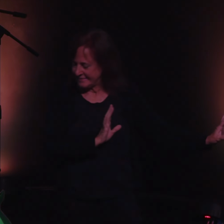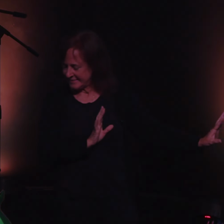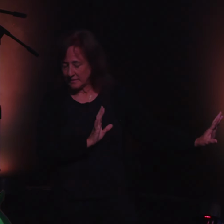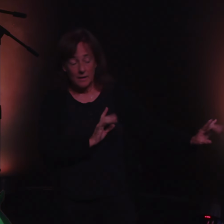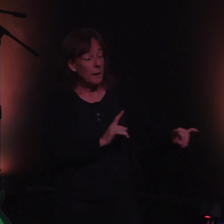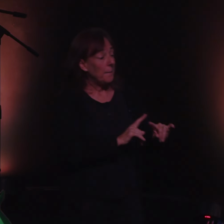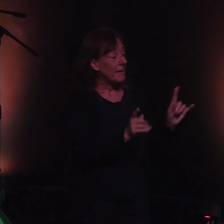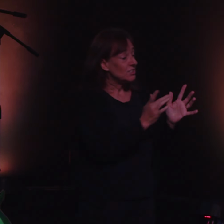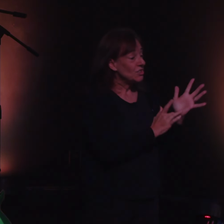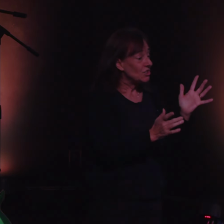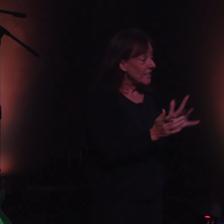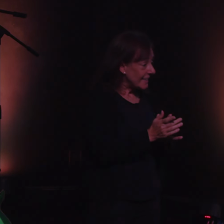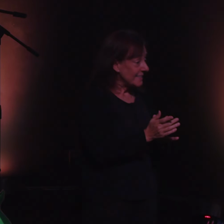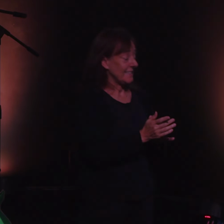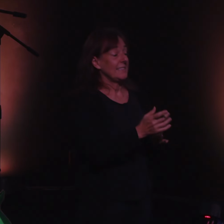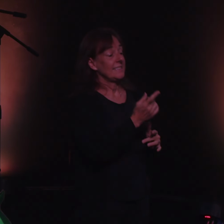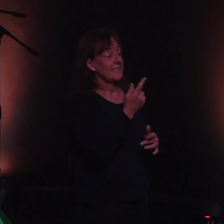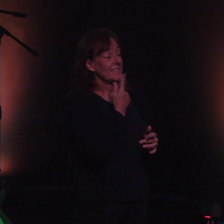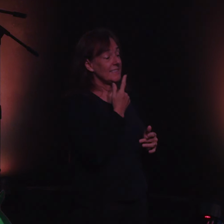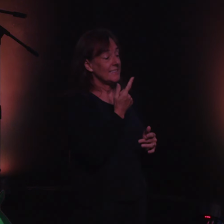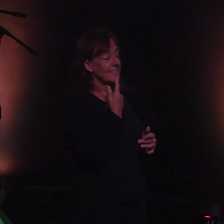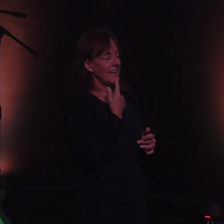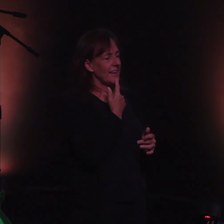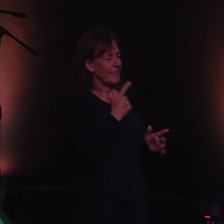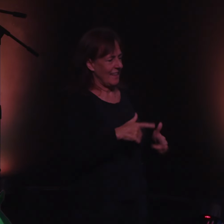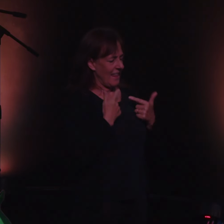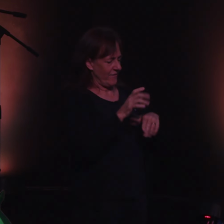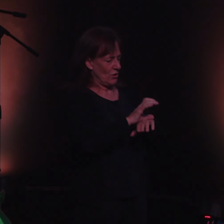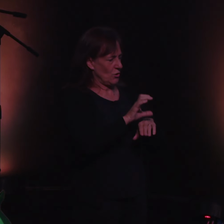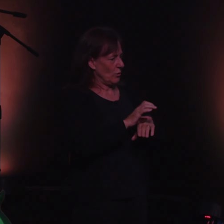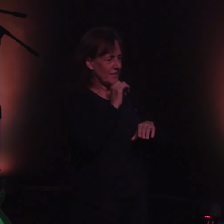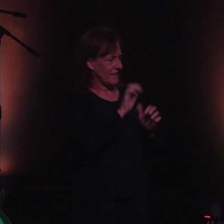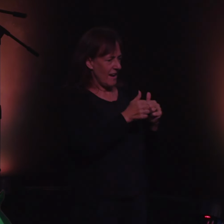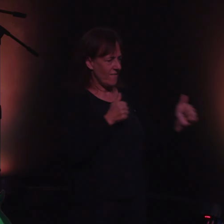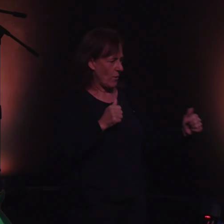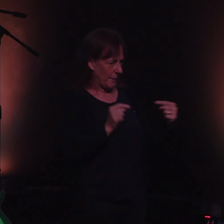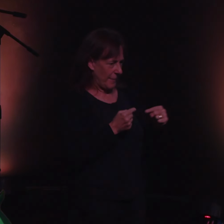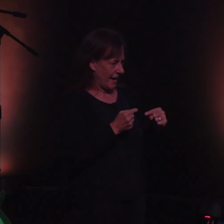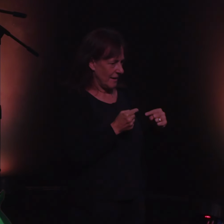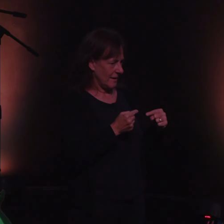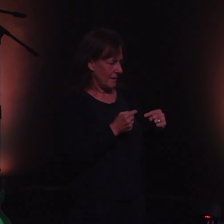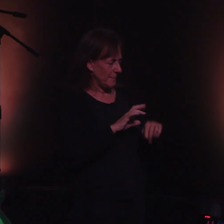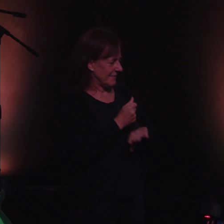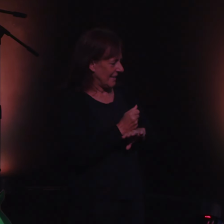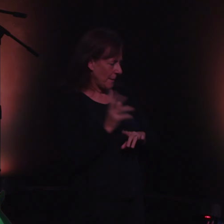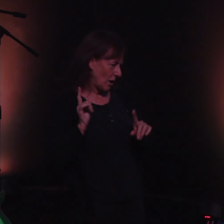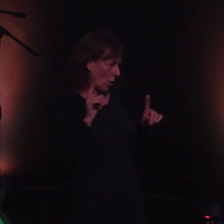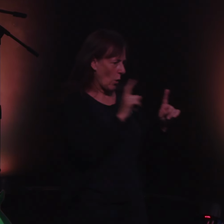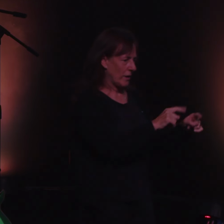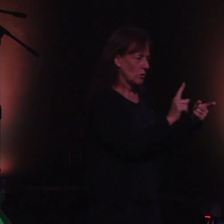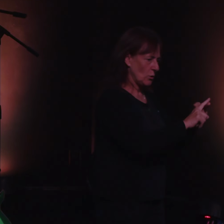But Jesus seems to say that the life of church is not about avoiding pain, but rather setting up shop and running to